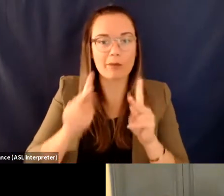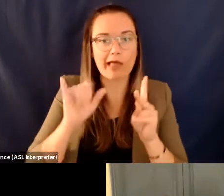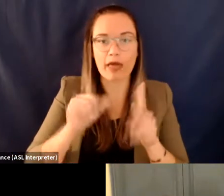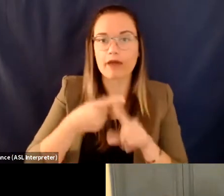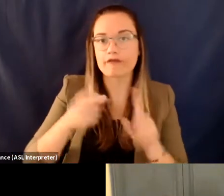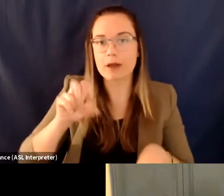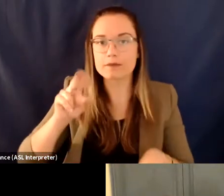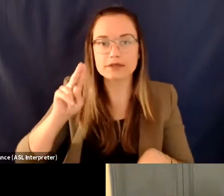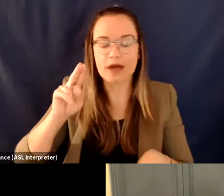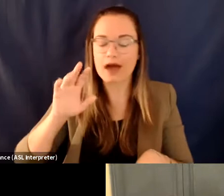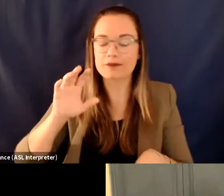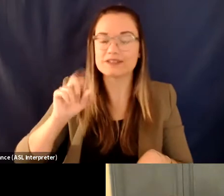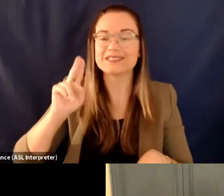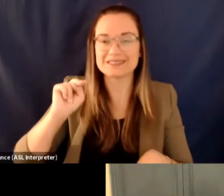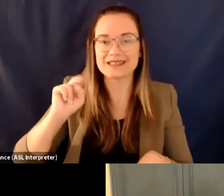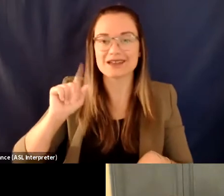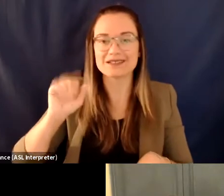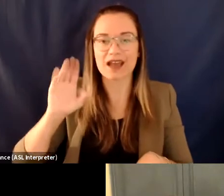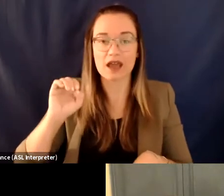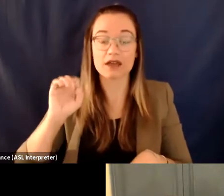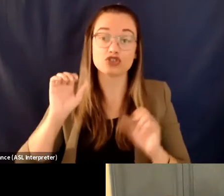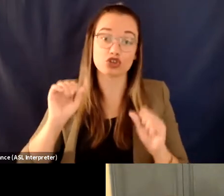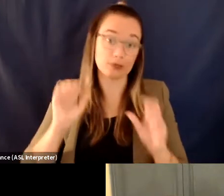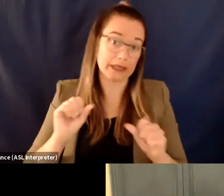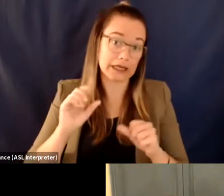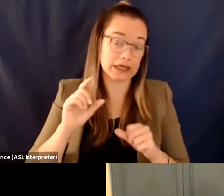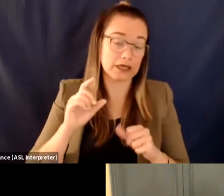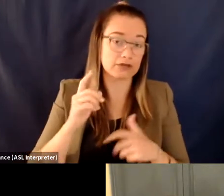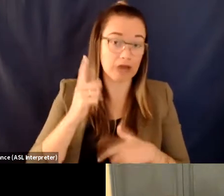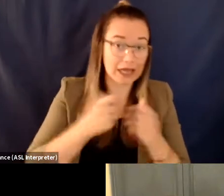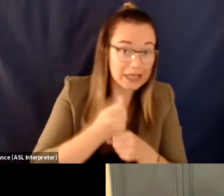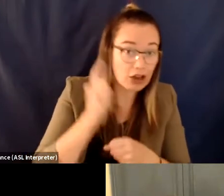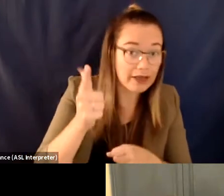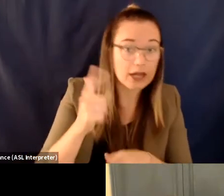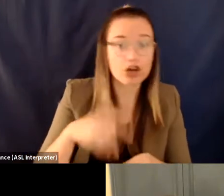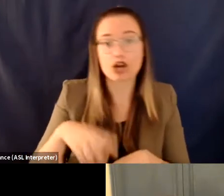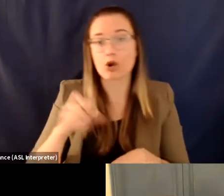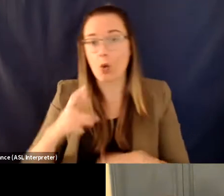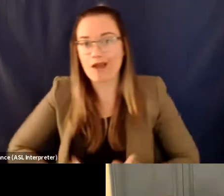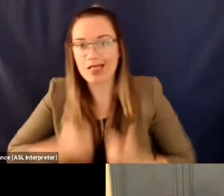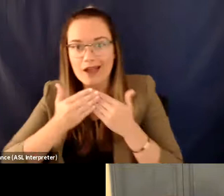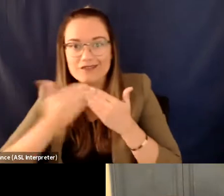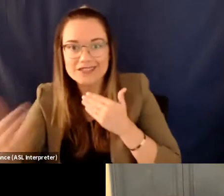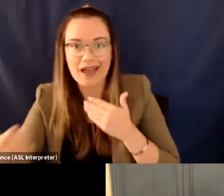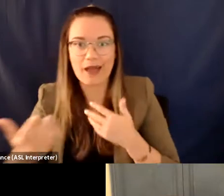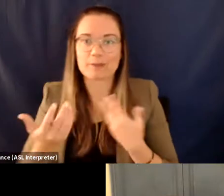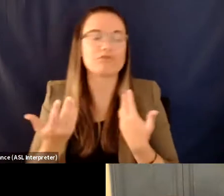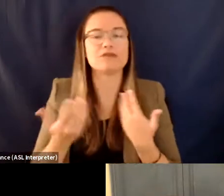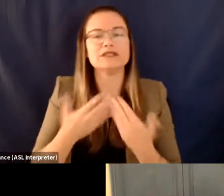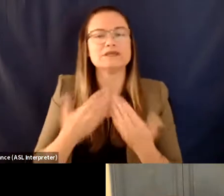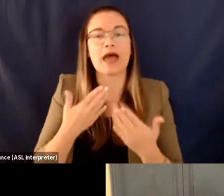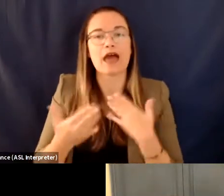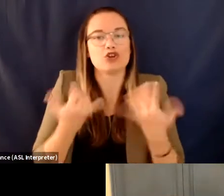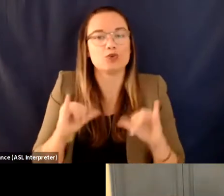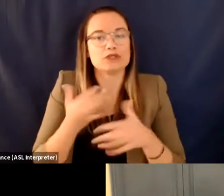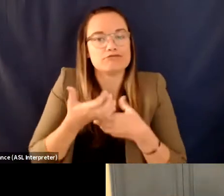the ensuing conversation that could be a year or a lifetime because you share this journey with them. And I think getting to that point requires